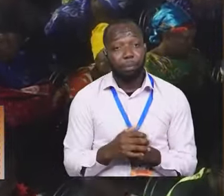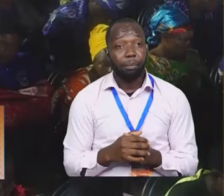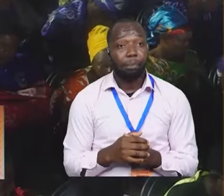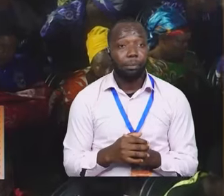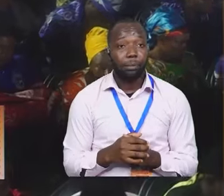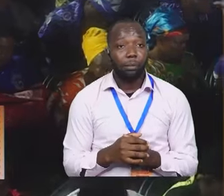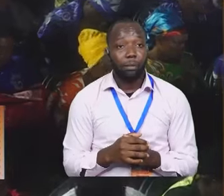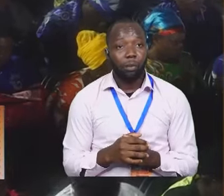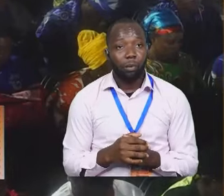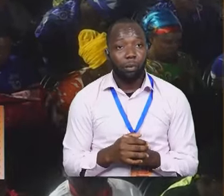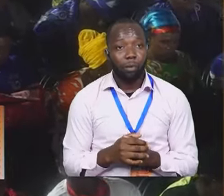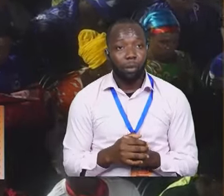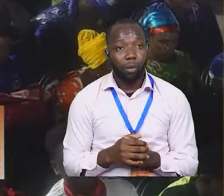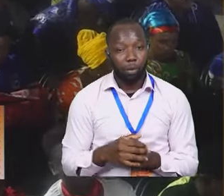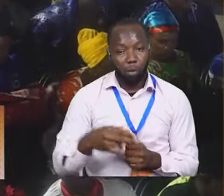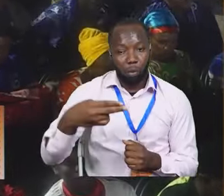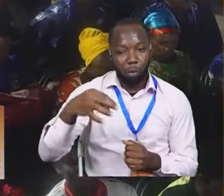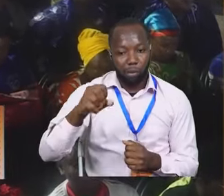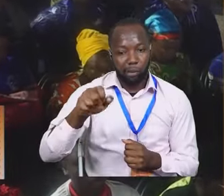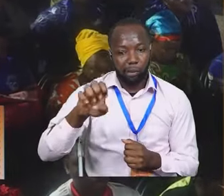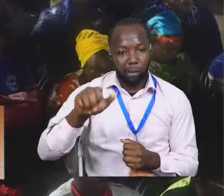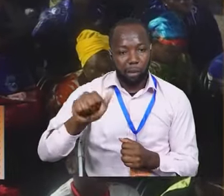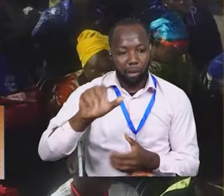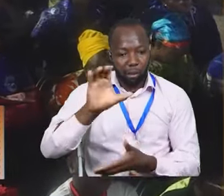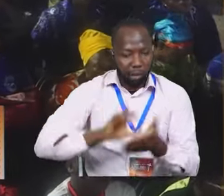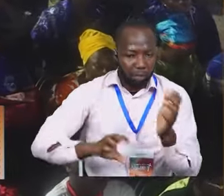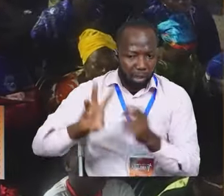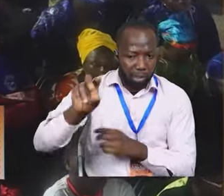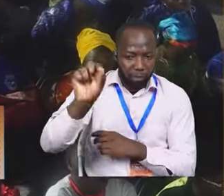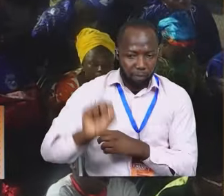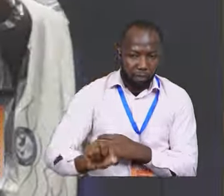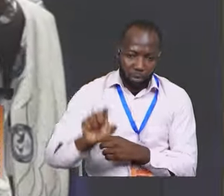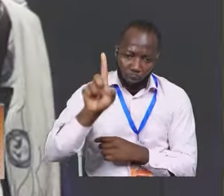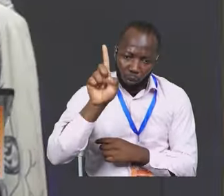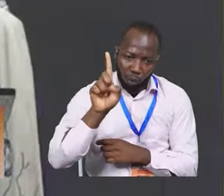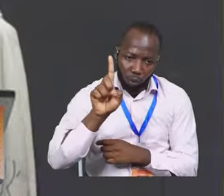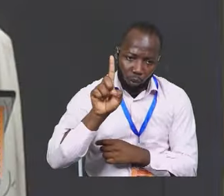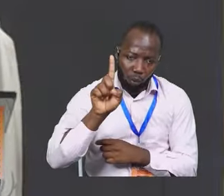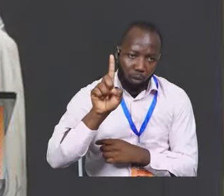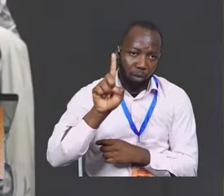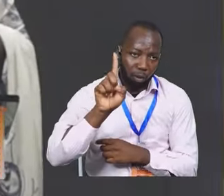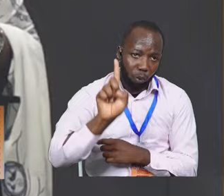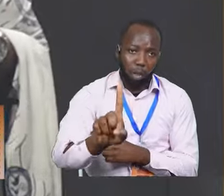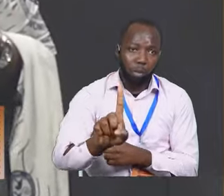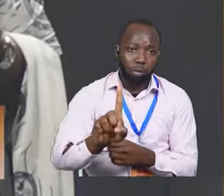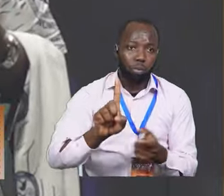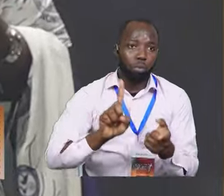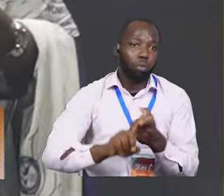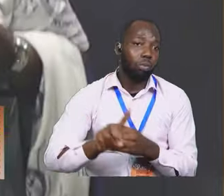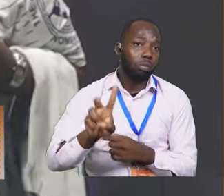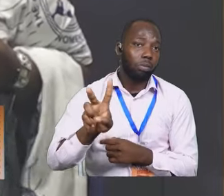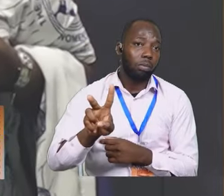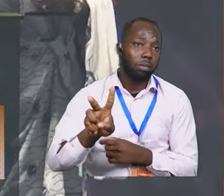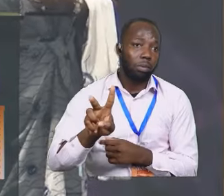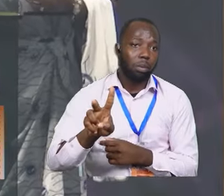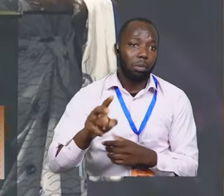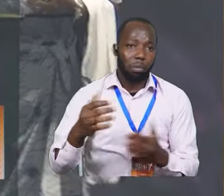is that Hosea chapter 1, chapter 6, verse 1 and 2. In Hosea chapter 6, verses 1 and 2.